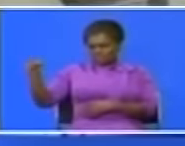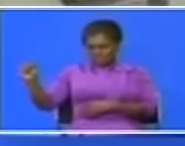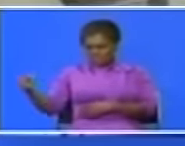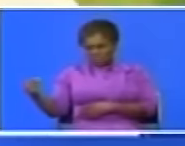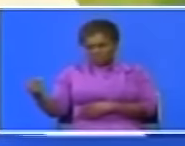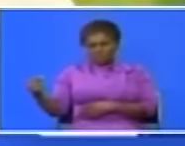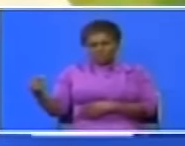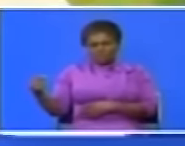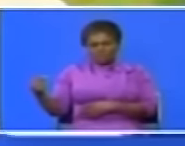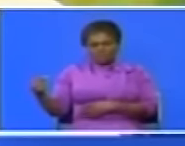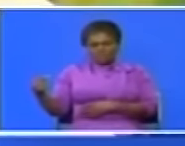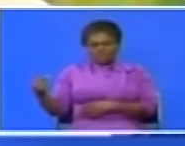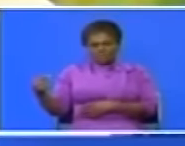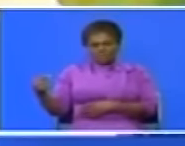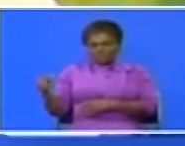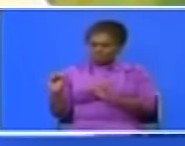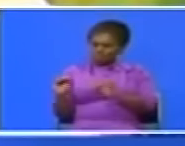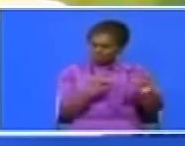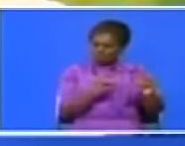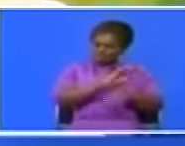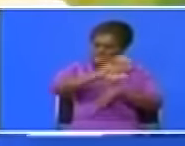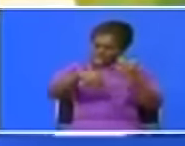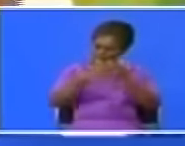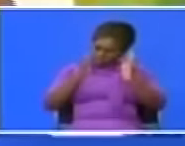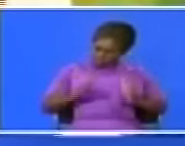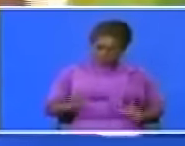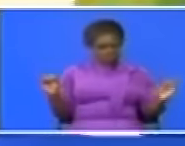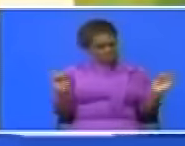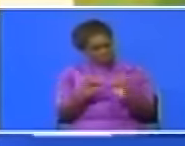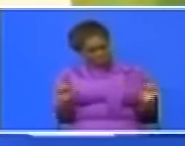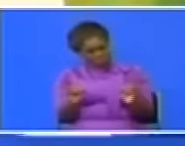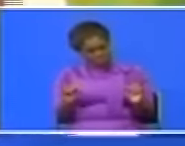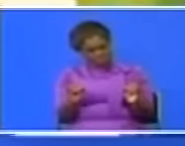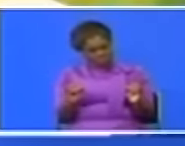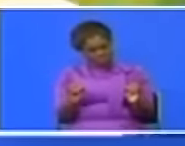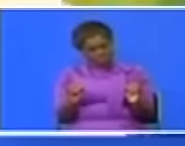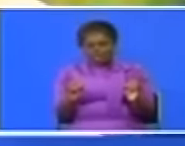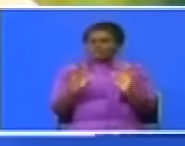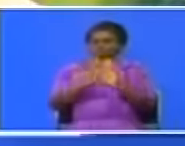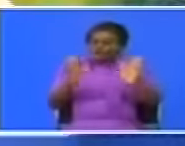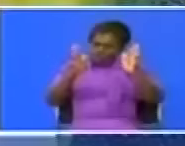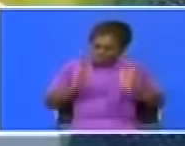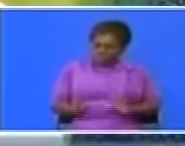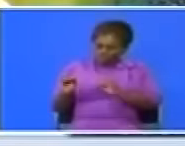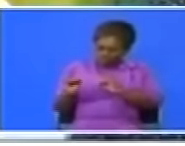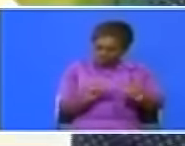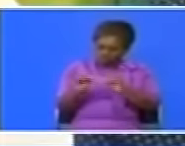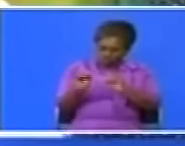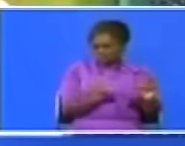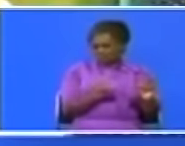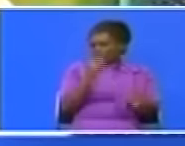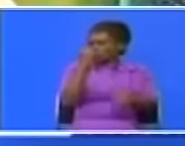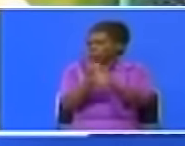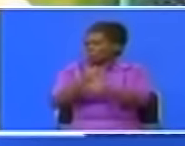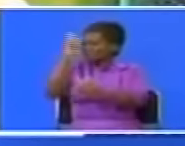to go higher. We are not evicting everyone, and I want that to be in caps, bold and in red. No one is getting evicted. What